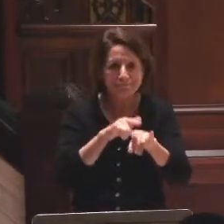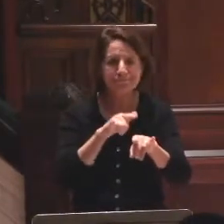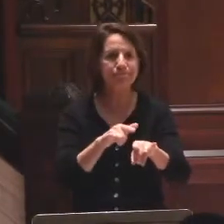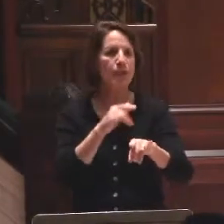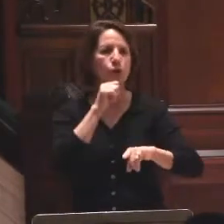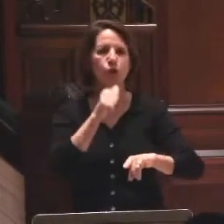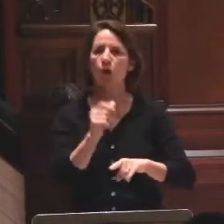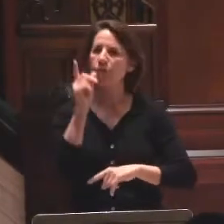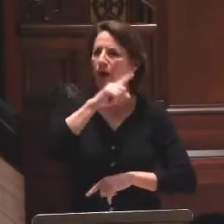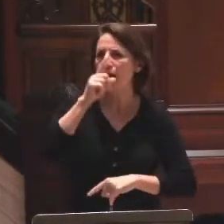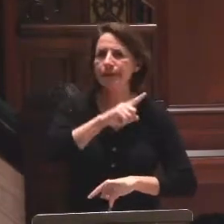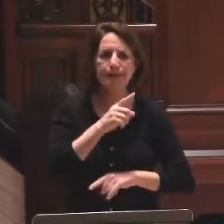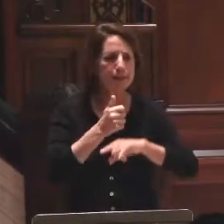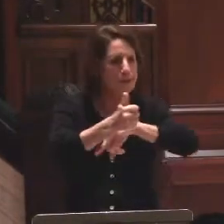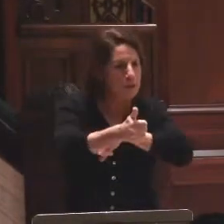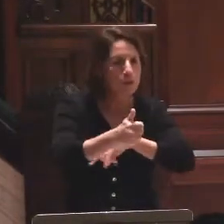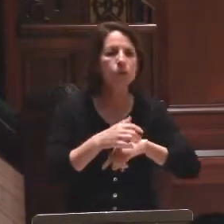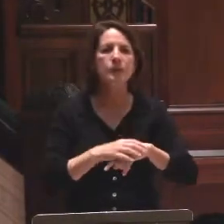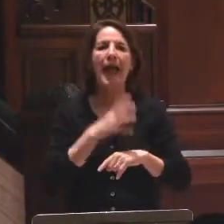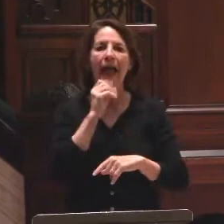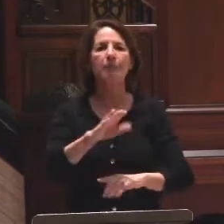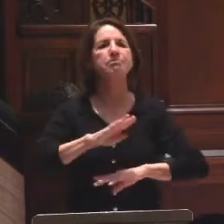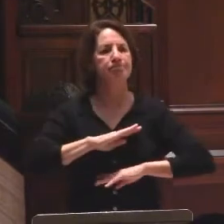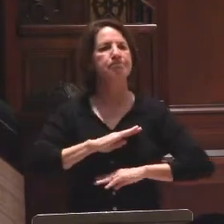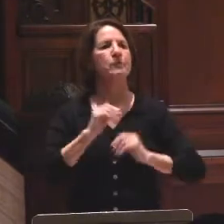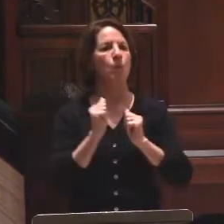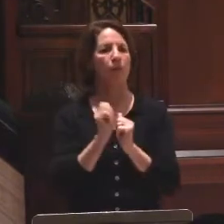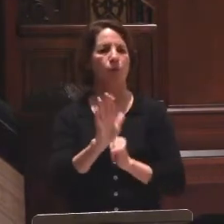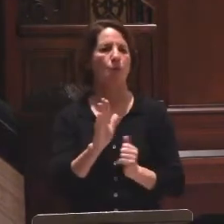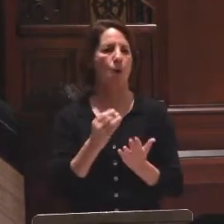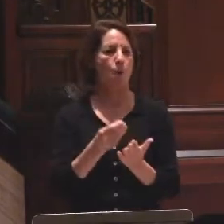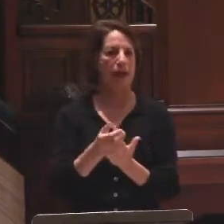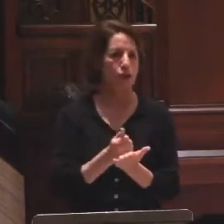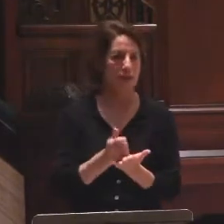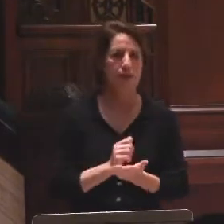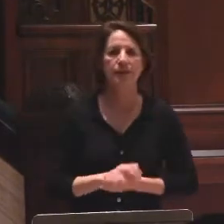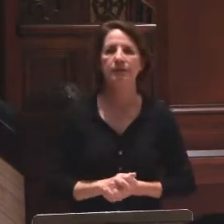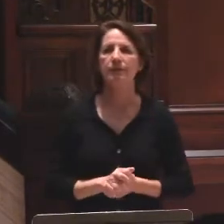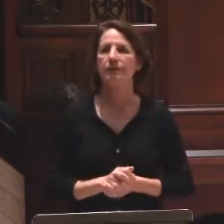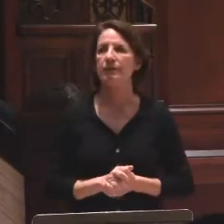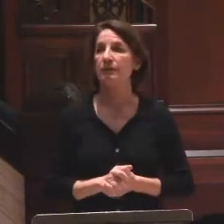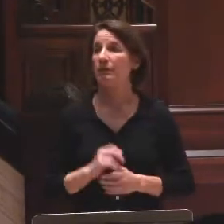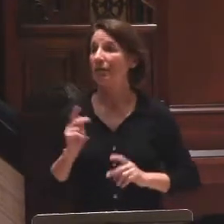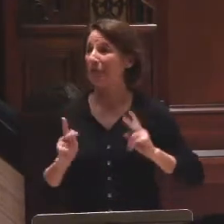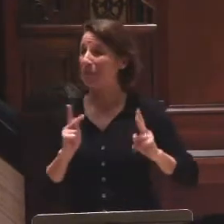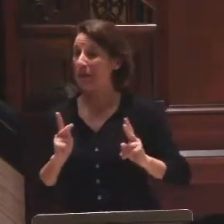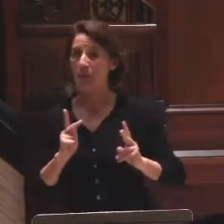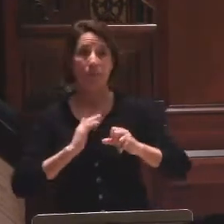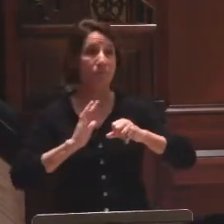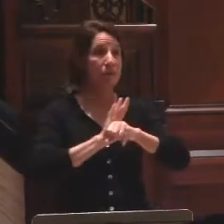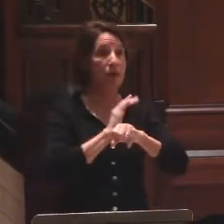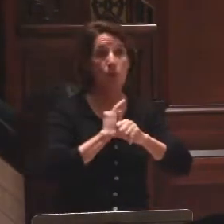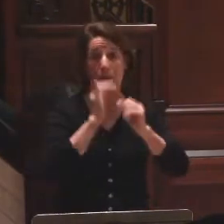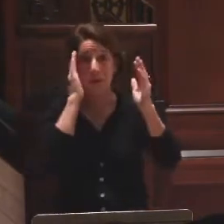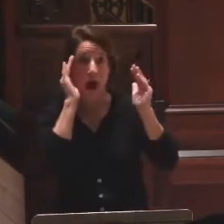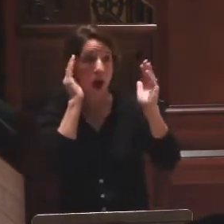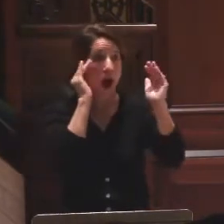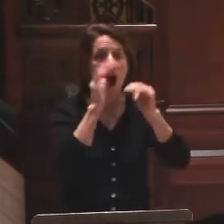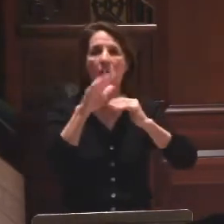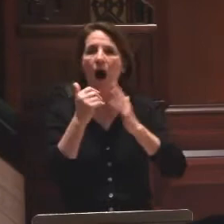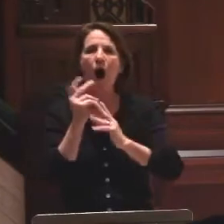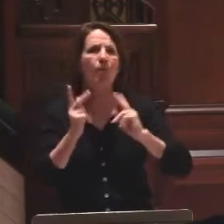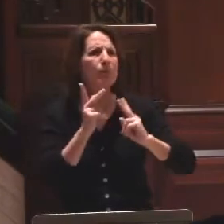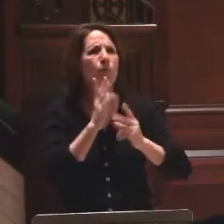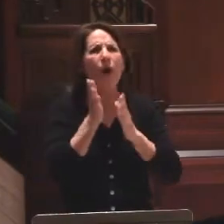falsely accuse anybody, and be satisfied with your wages." Now the people were filled with expectation, and all were asking